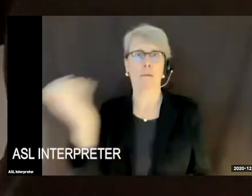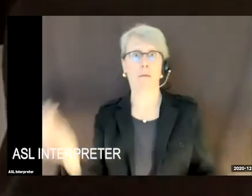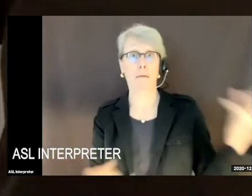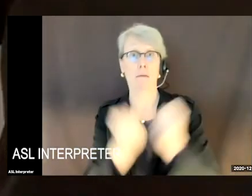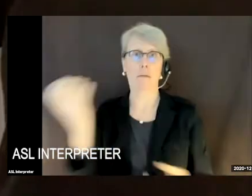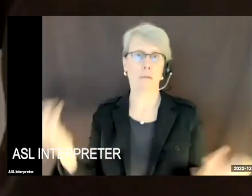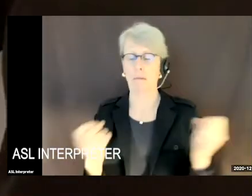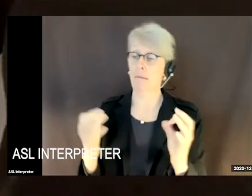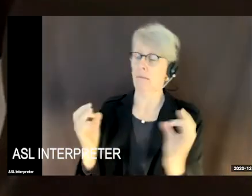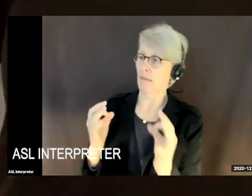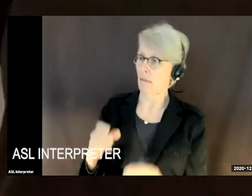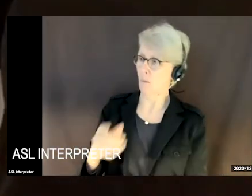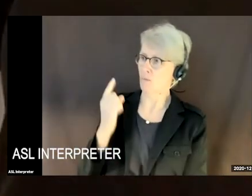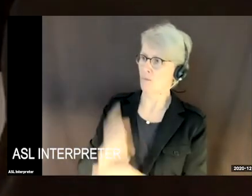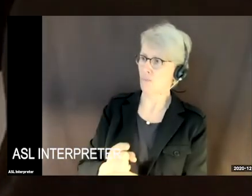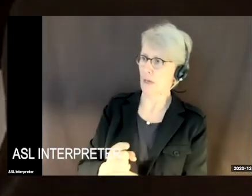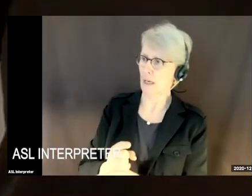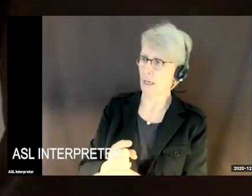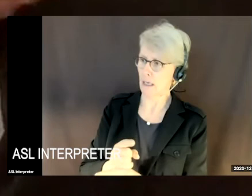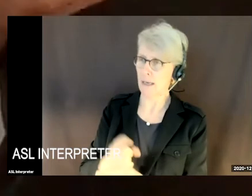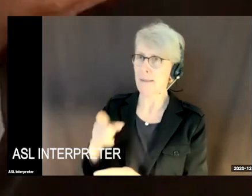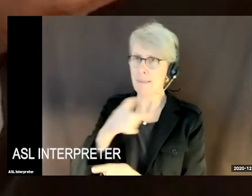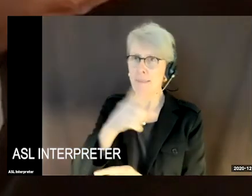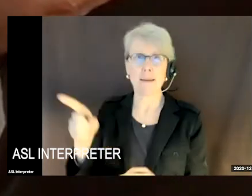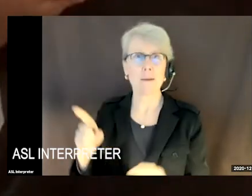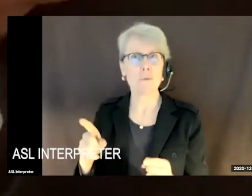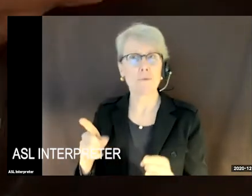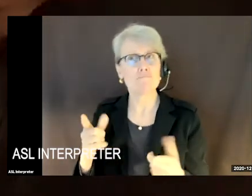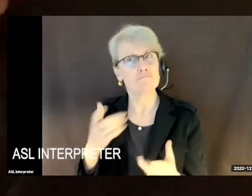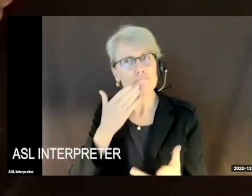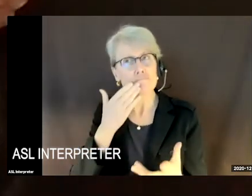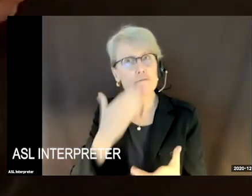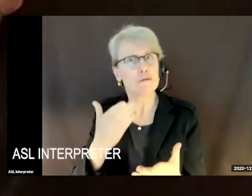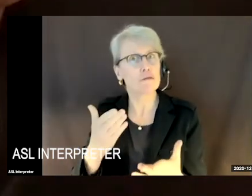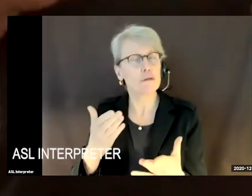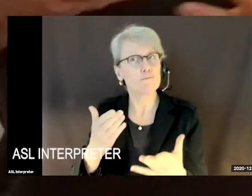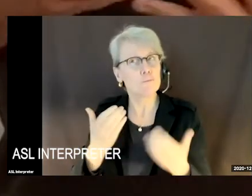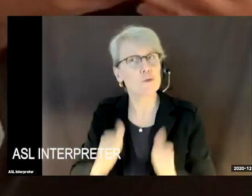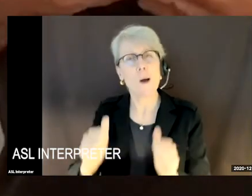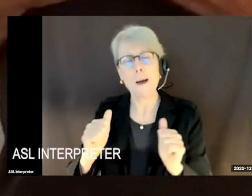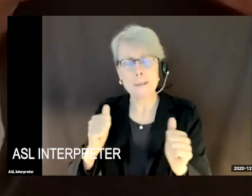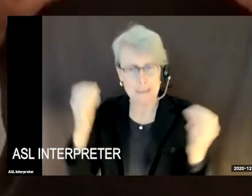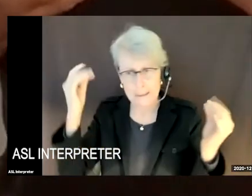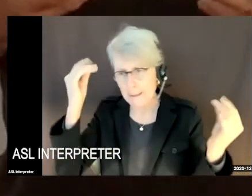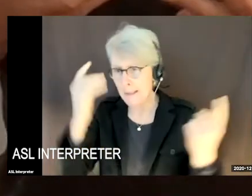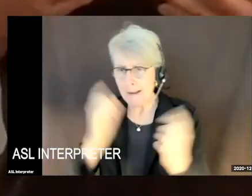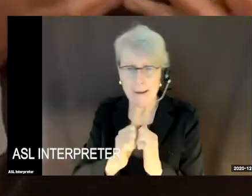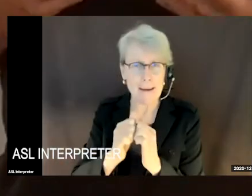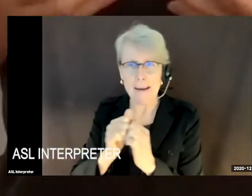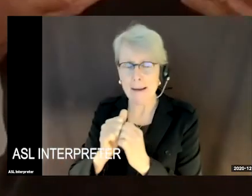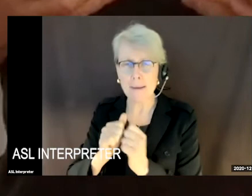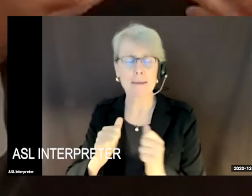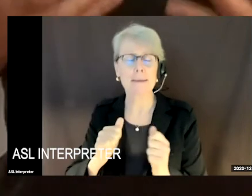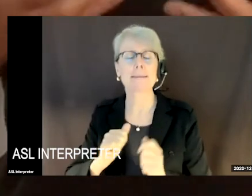flowers. And I was so moved by her perception. And when I looked back at the room, I could see how hard those people were